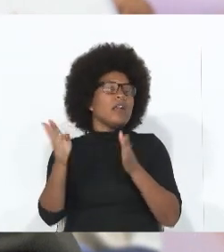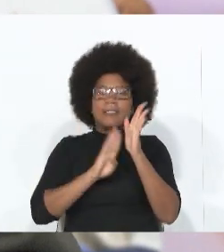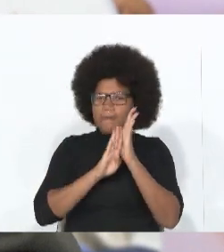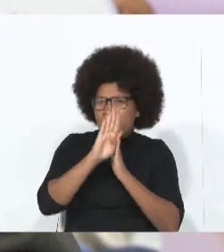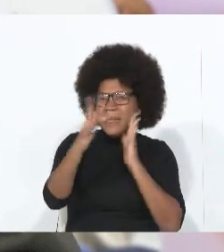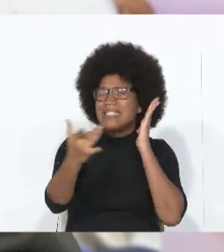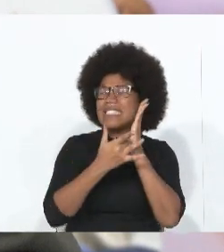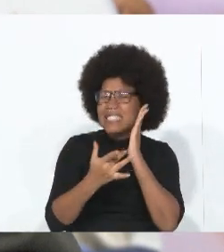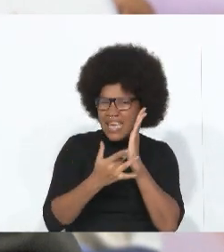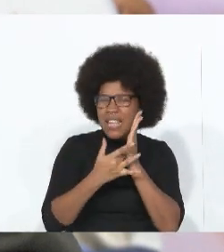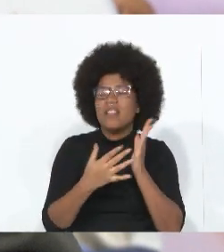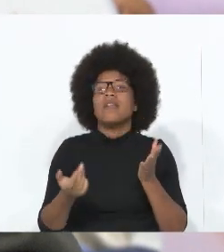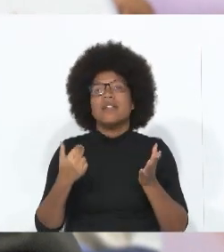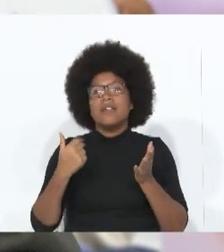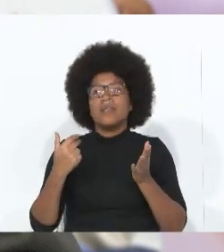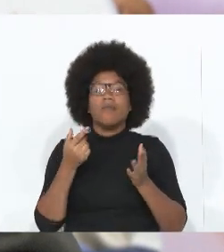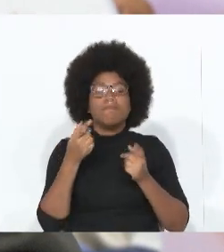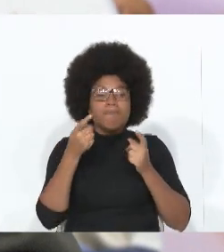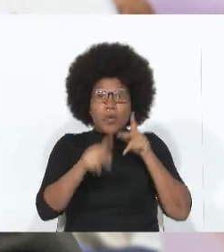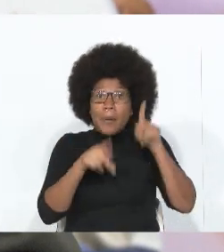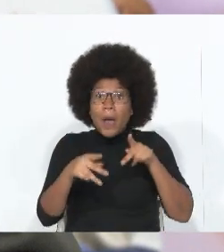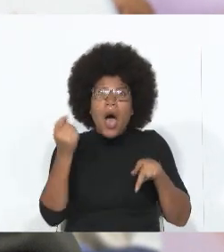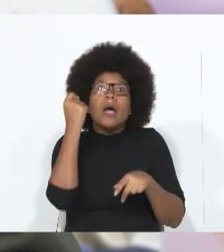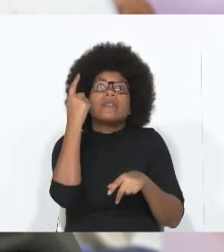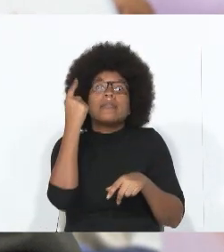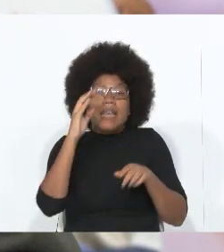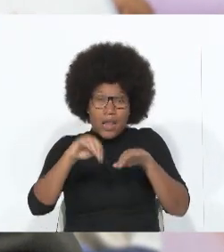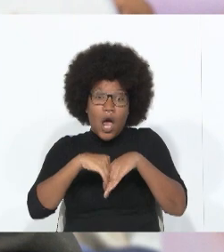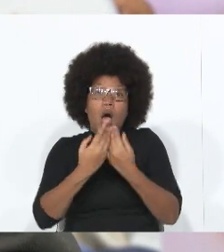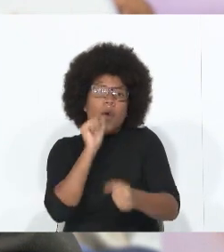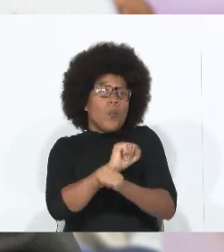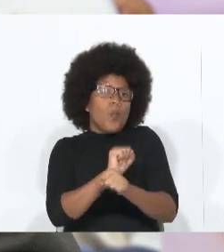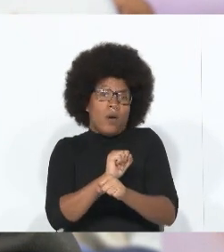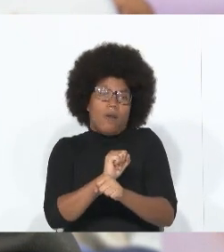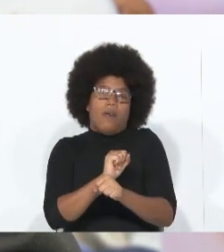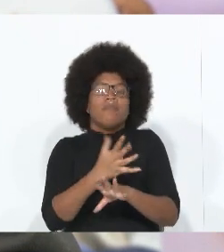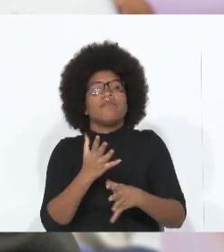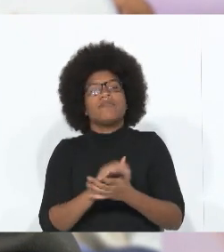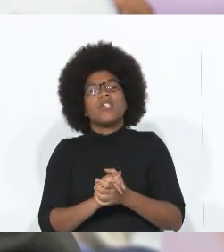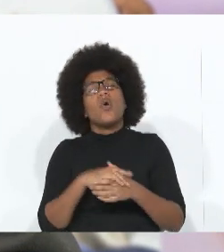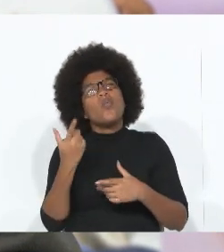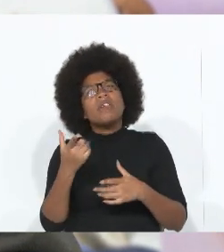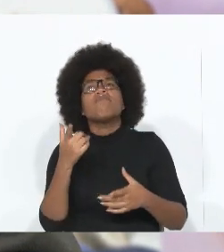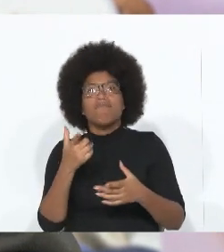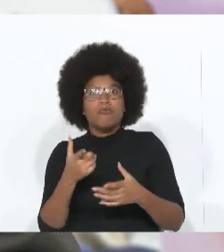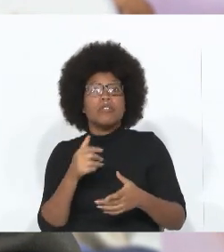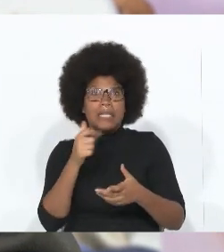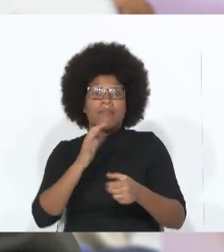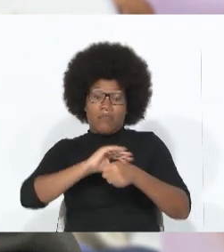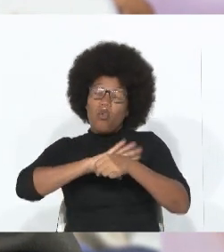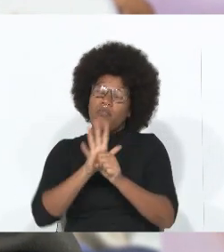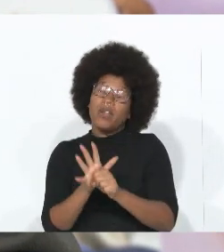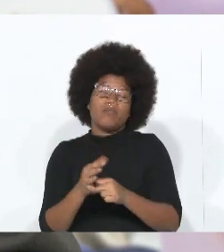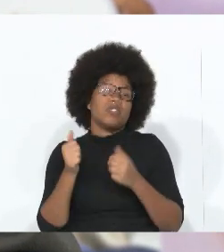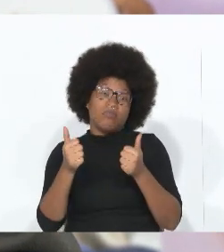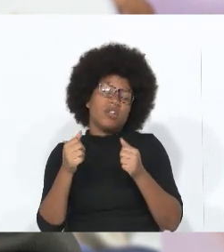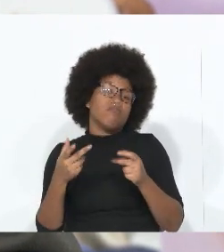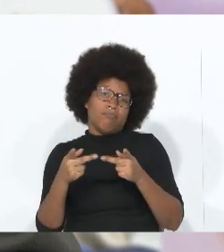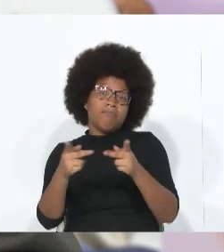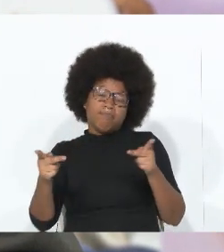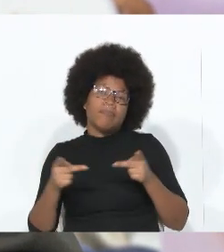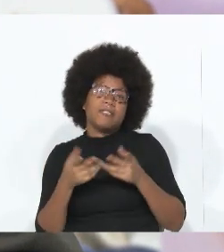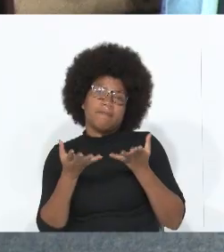really have that script to screen from the theater and getting them to the screen. So we really took advantage of that COVID period for the education